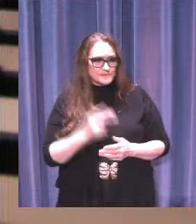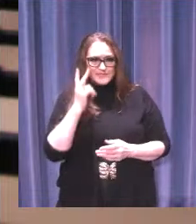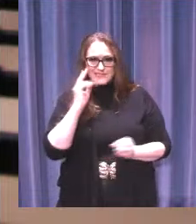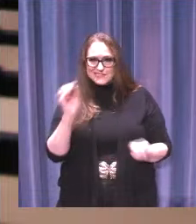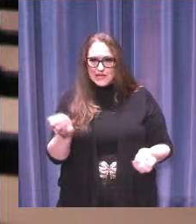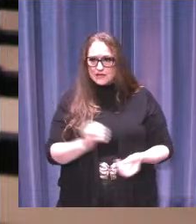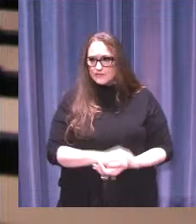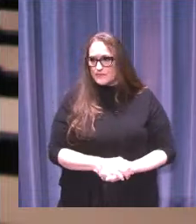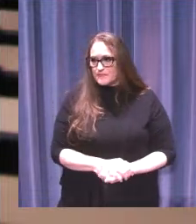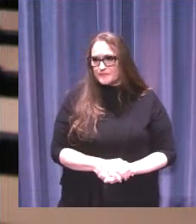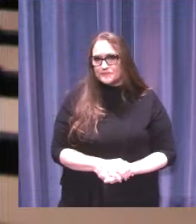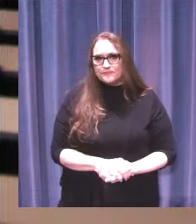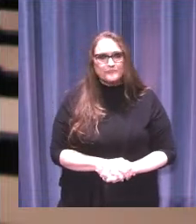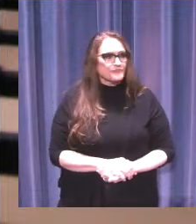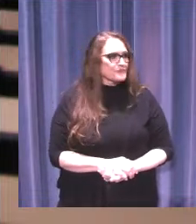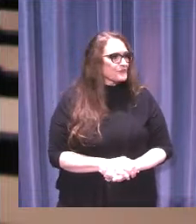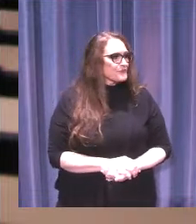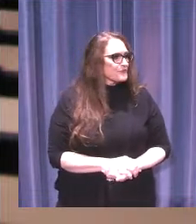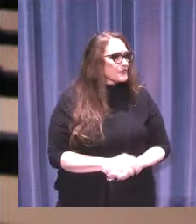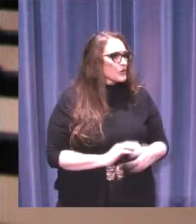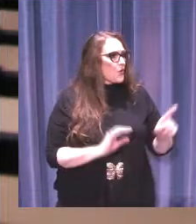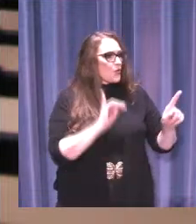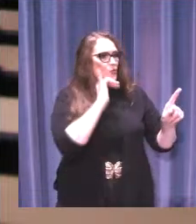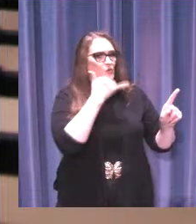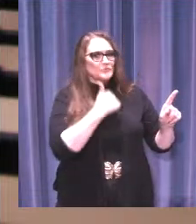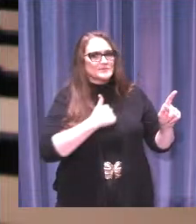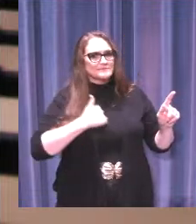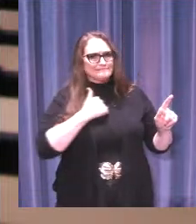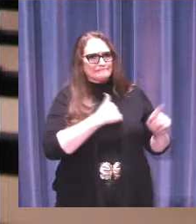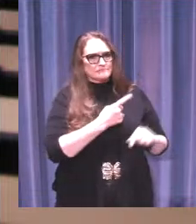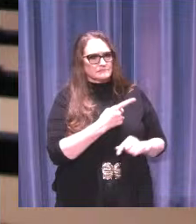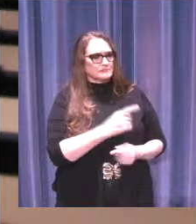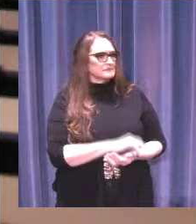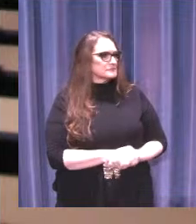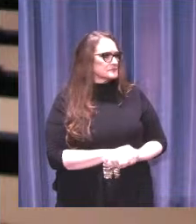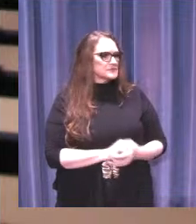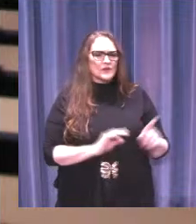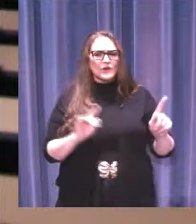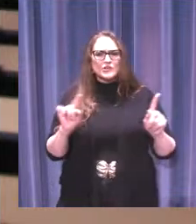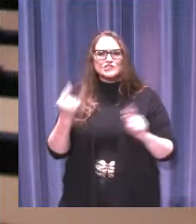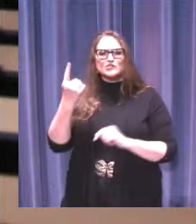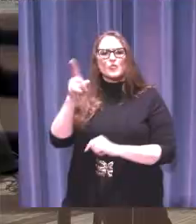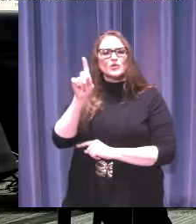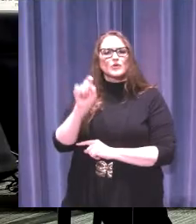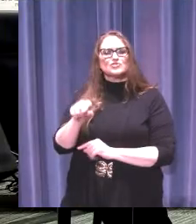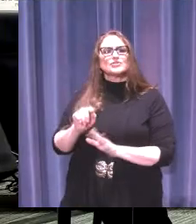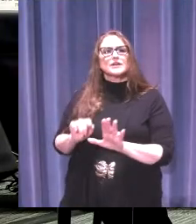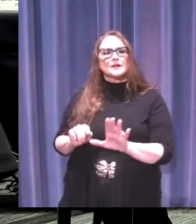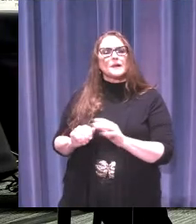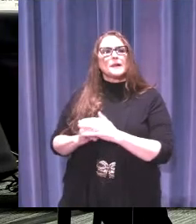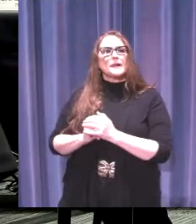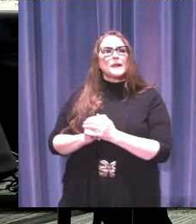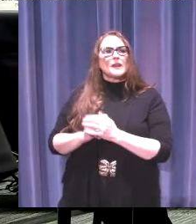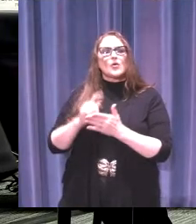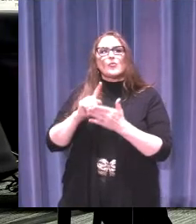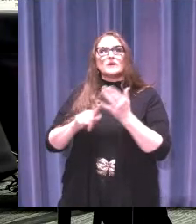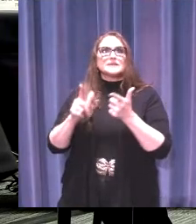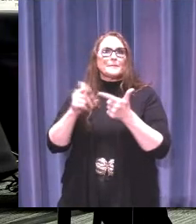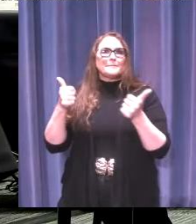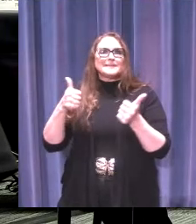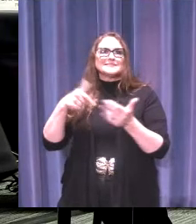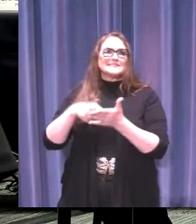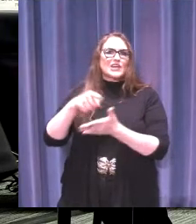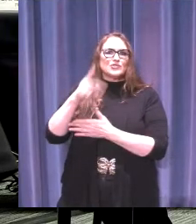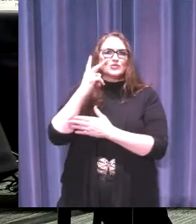Seeing none? Oops, I apologize. Just one question there. What's the biggest debt that you